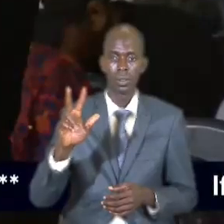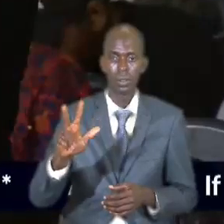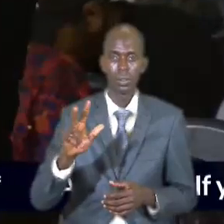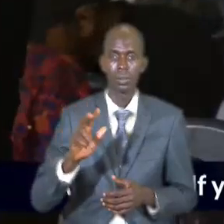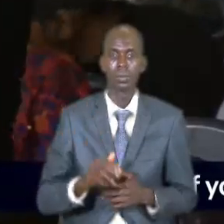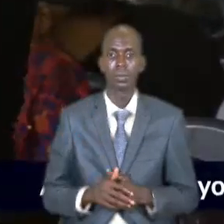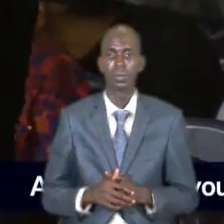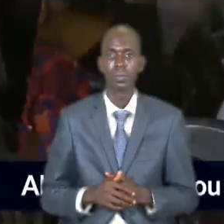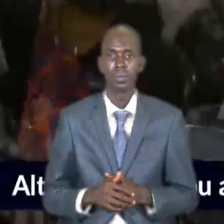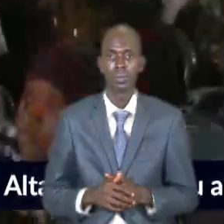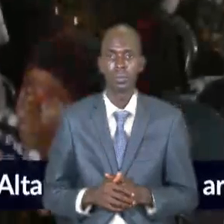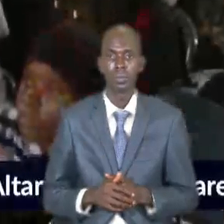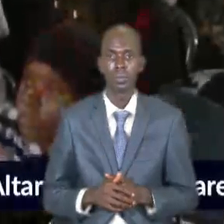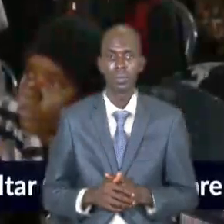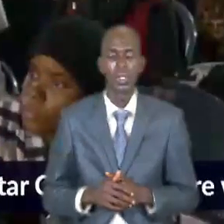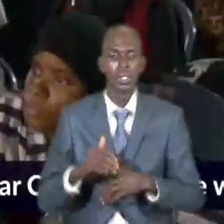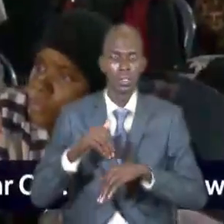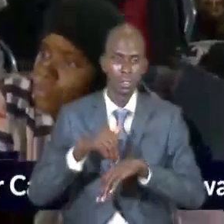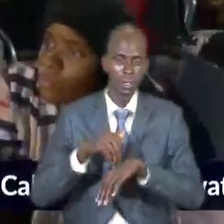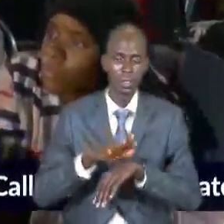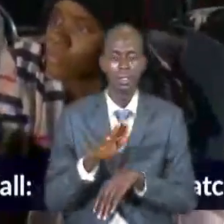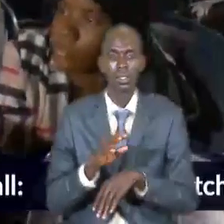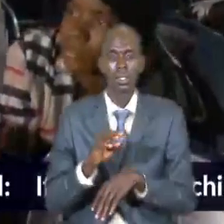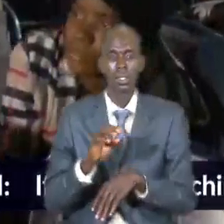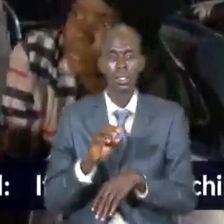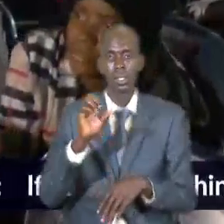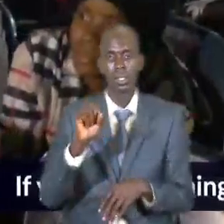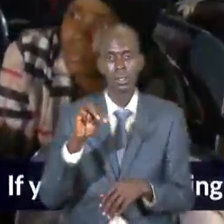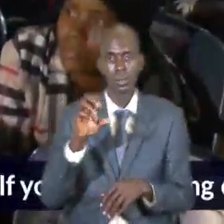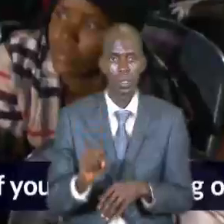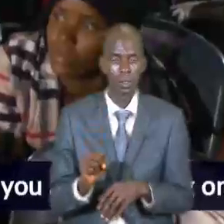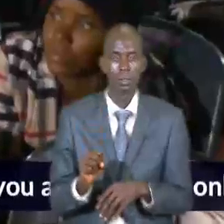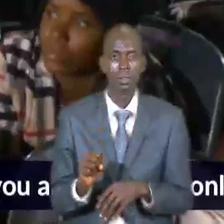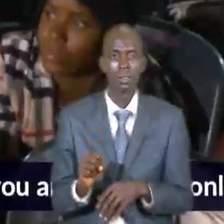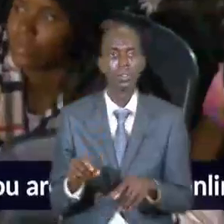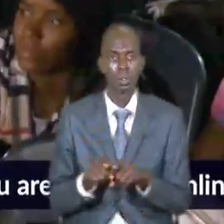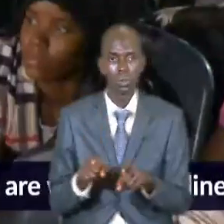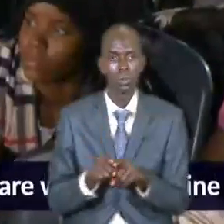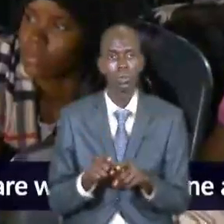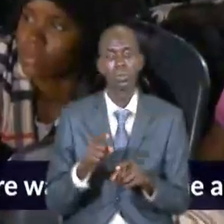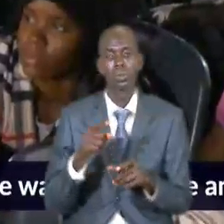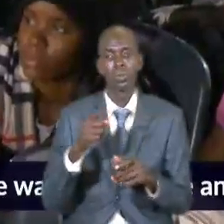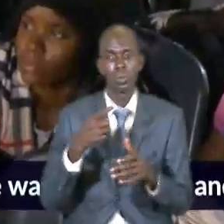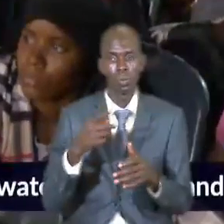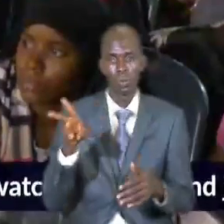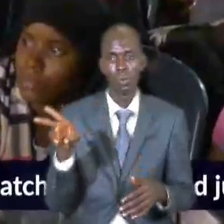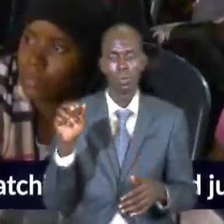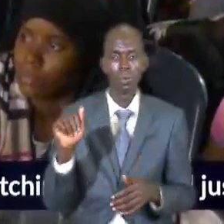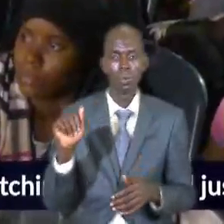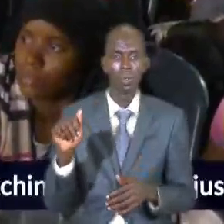091-544-49263. Send SMS as well as WhatsApp. You'll get an instant response from us.